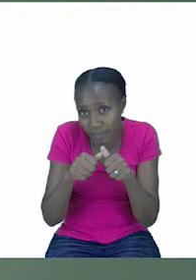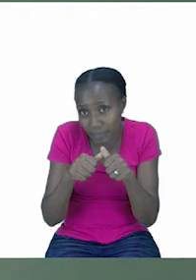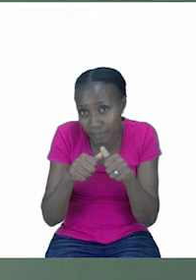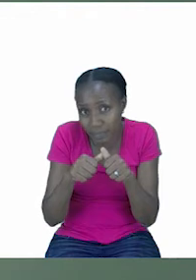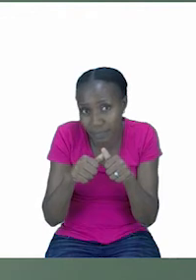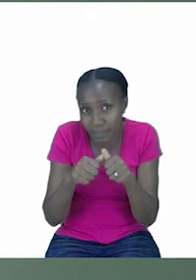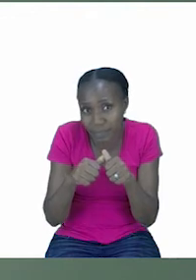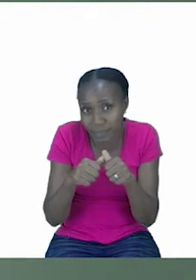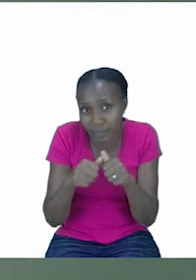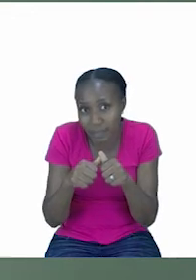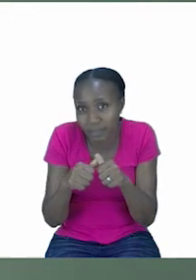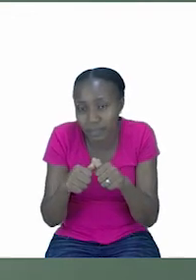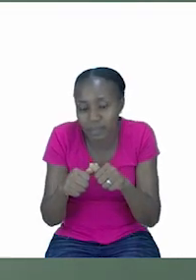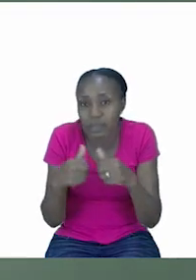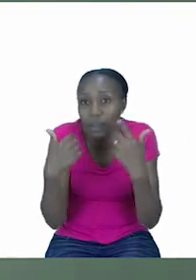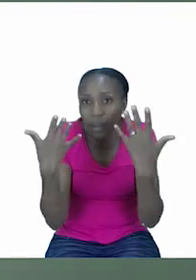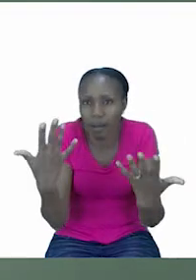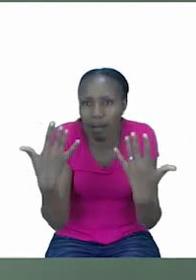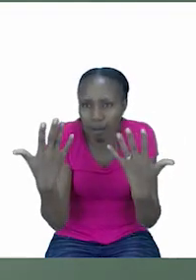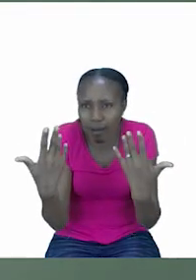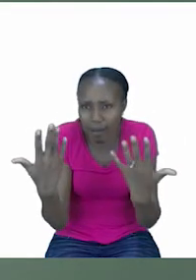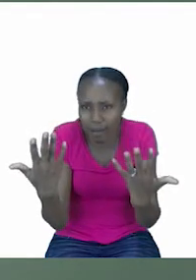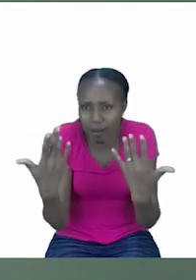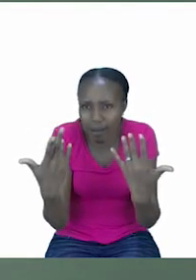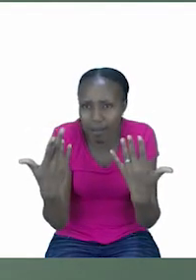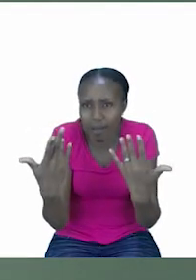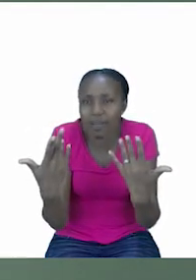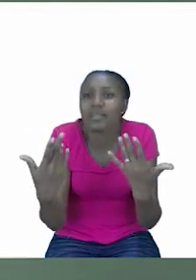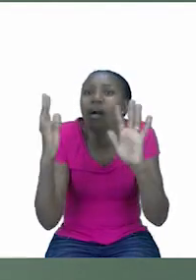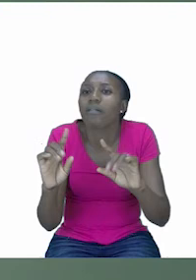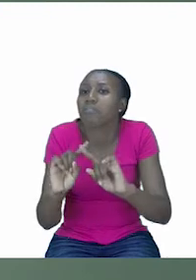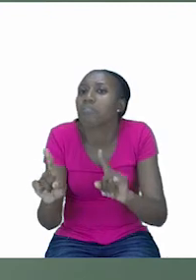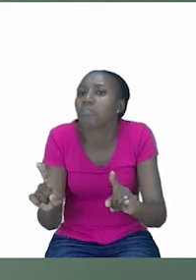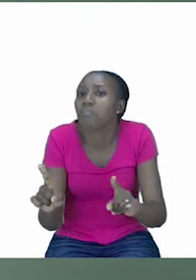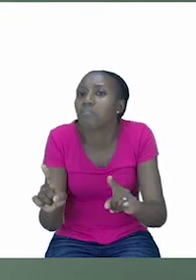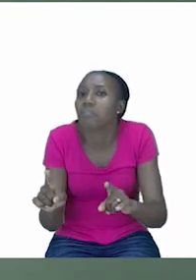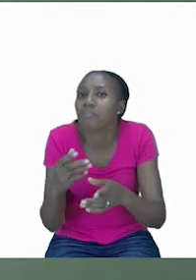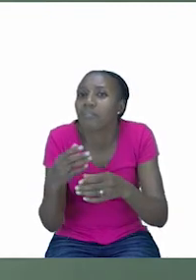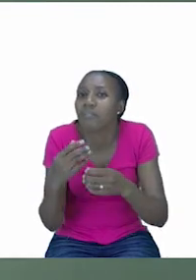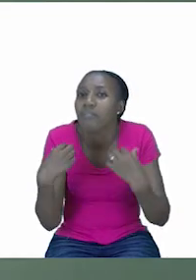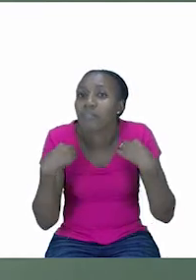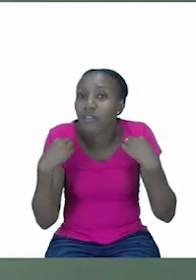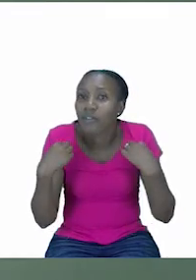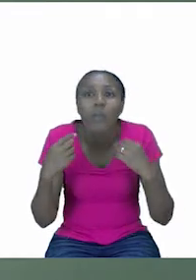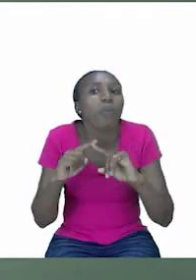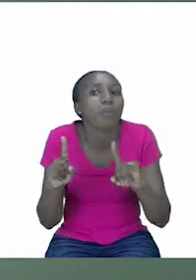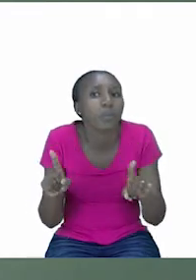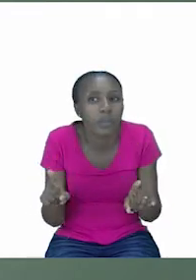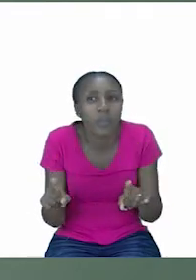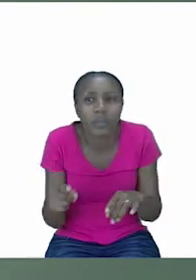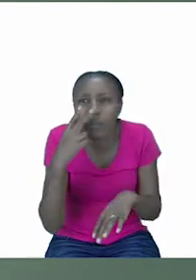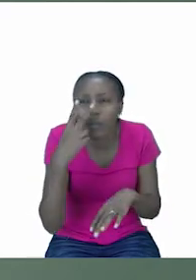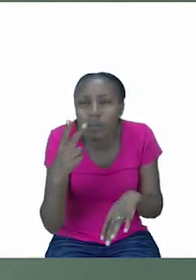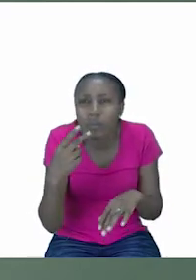a different color from sometimes what they wear. So if you can see that their hand is